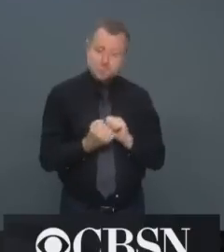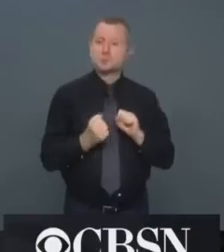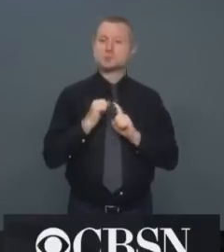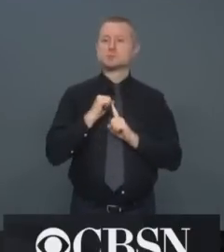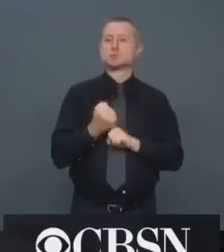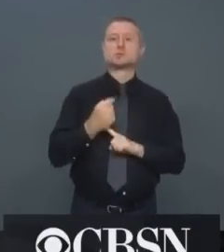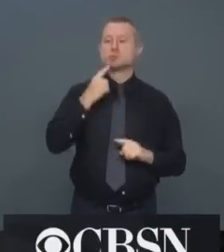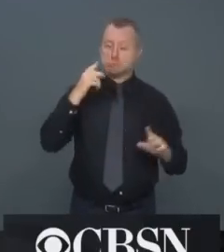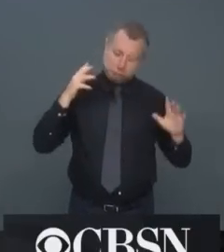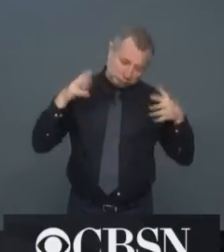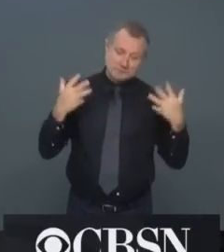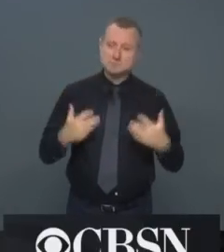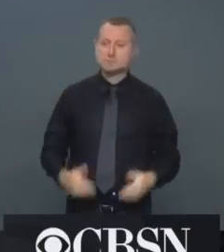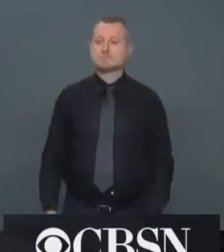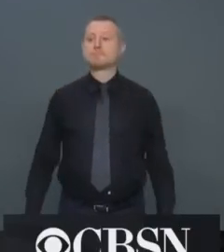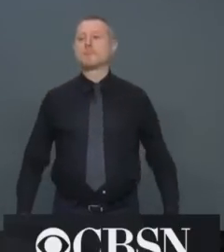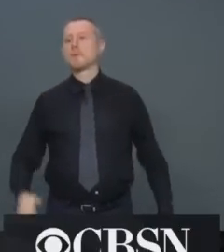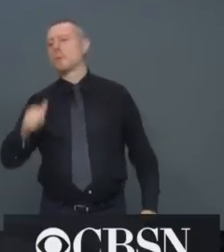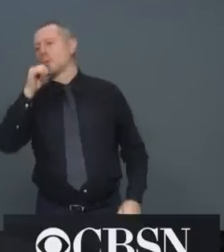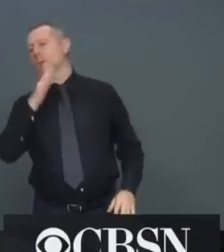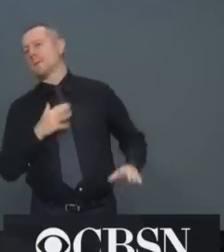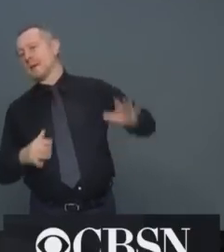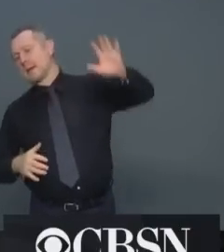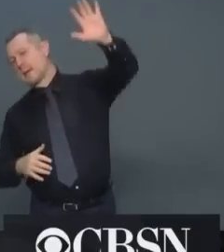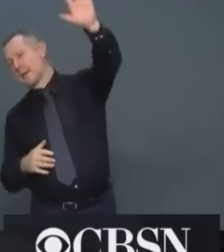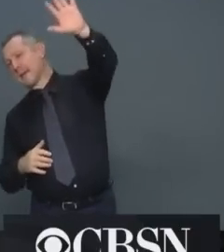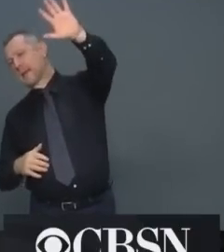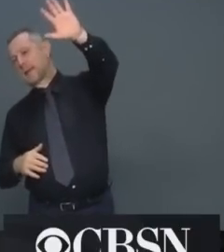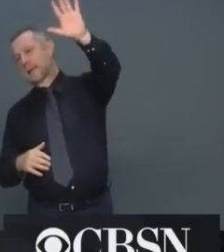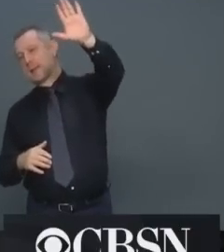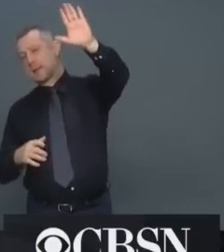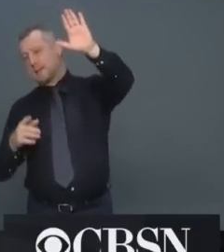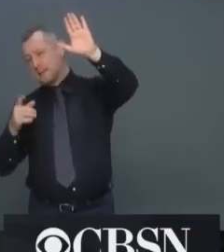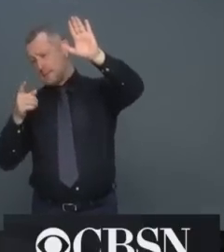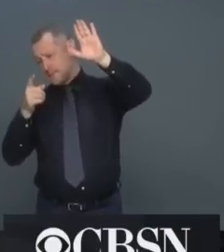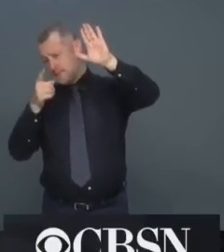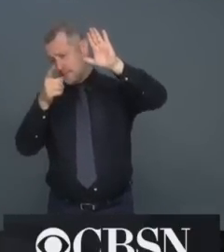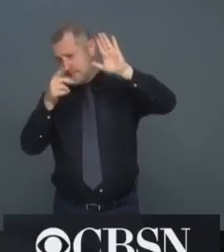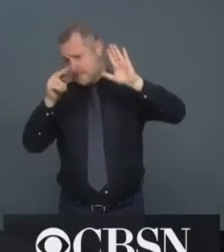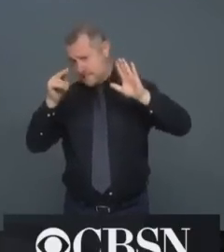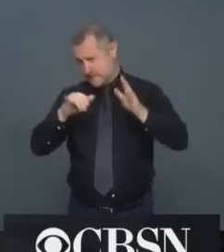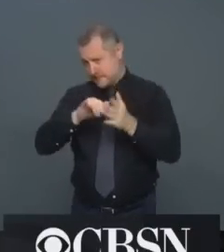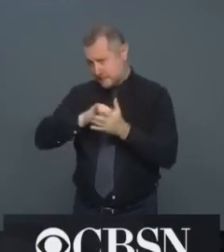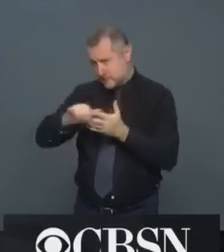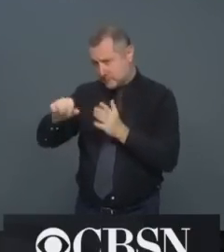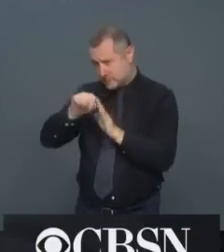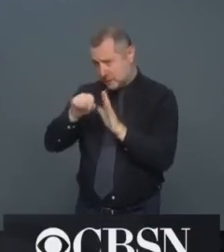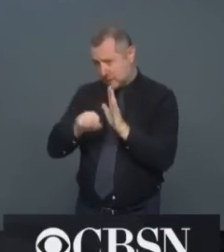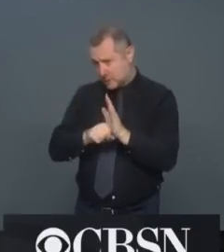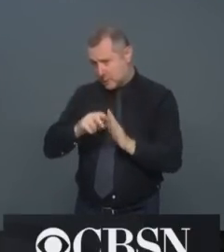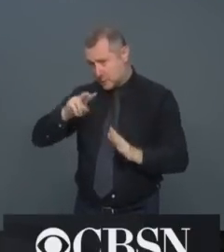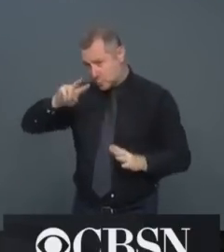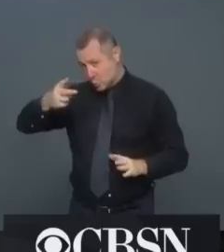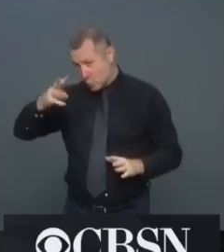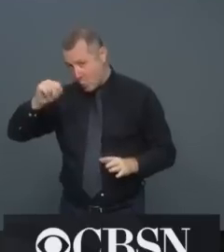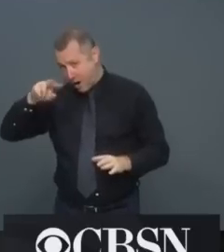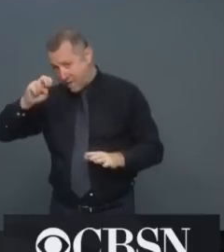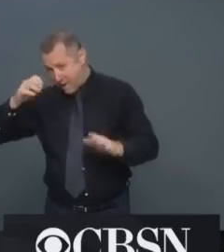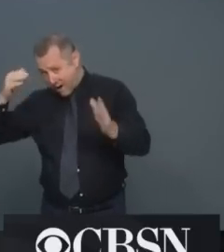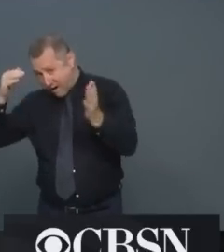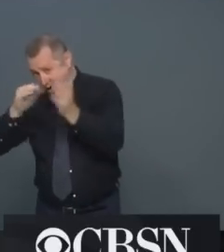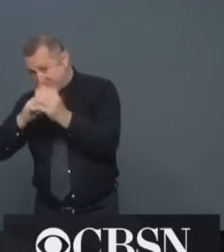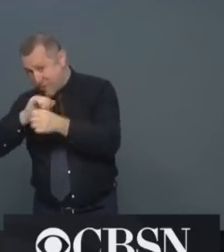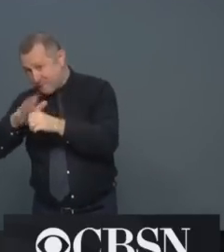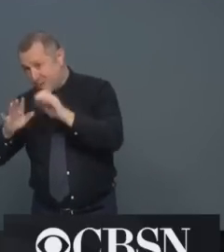there's talk about whether you are ready for a second wave, what thresholds you are looking at, and what the state is considering